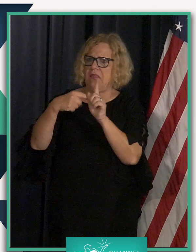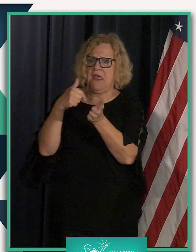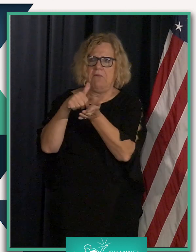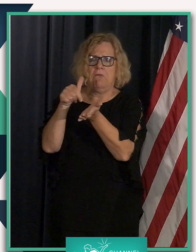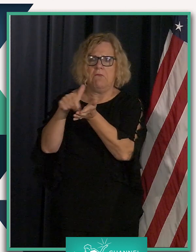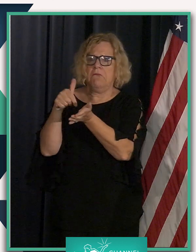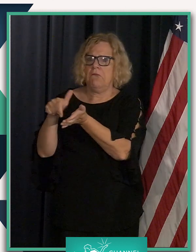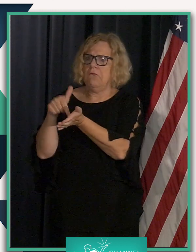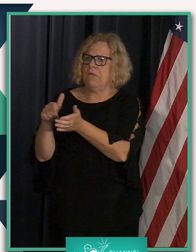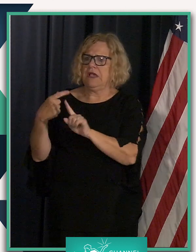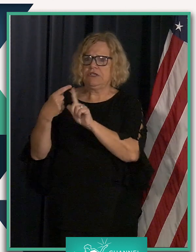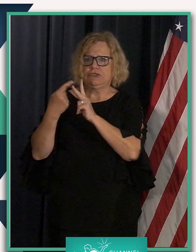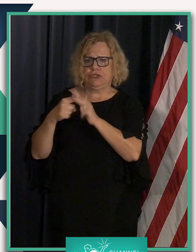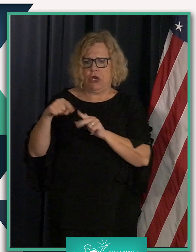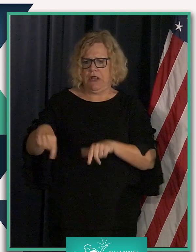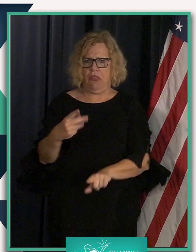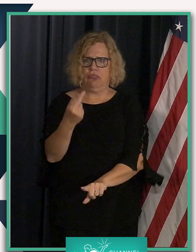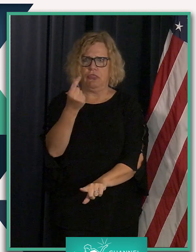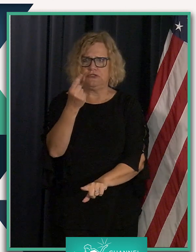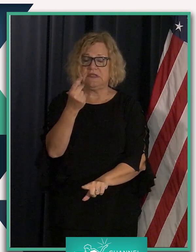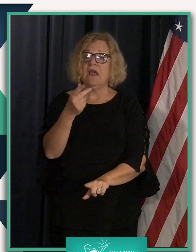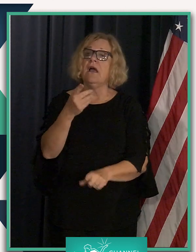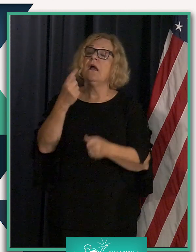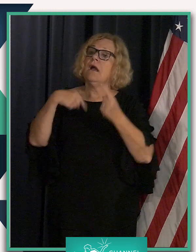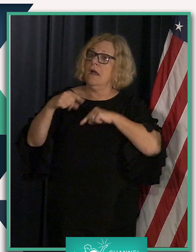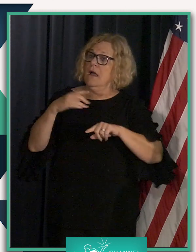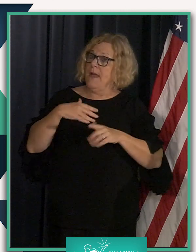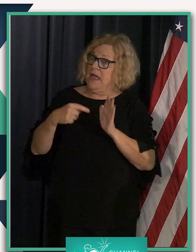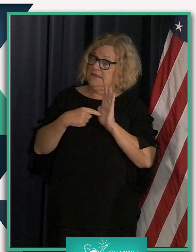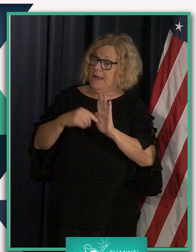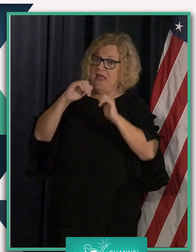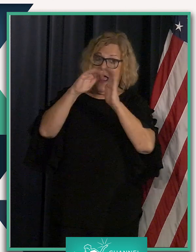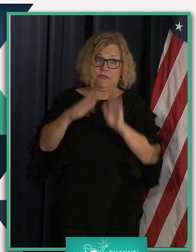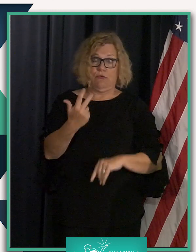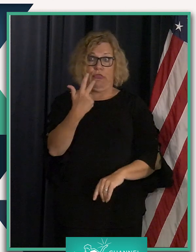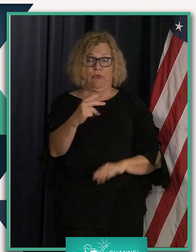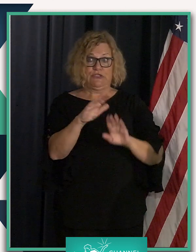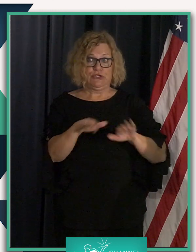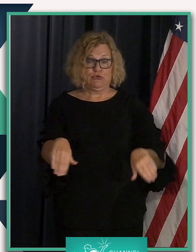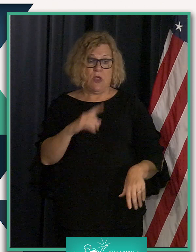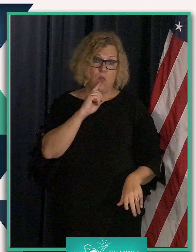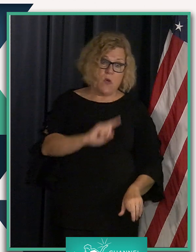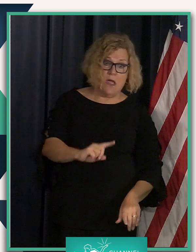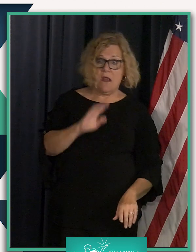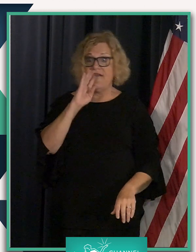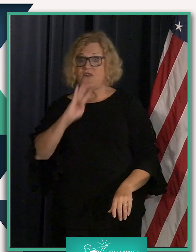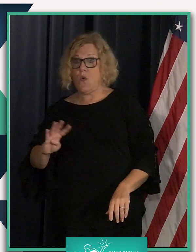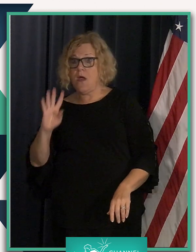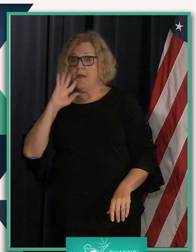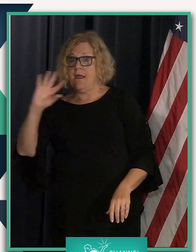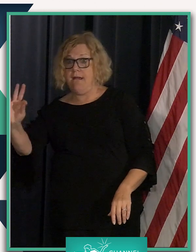starting on Thursday. So let me go back to my example of a household with 3 children, a 1-year-old, a 4-year-old, and a